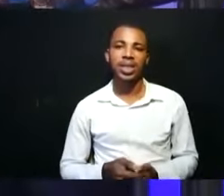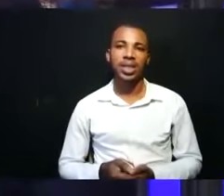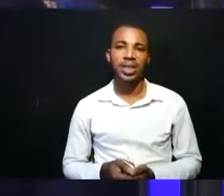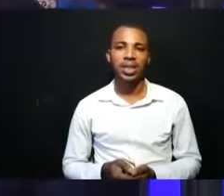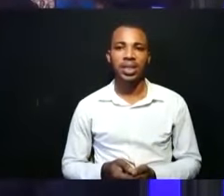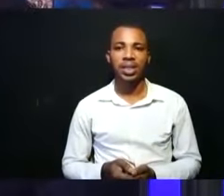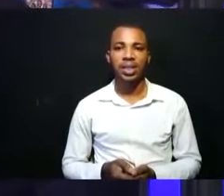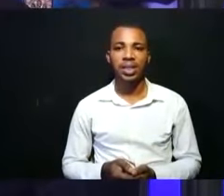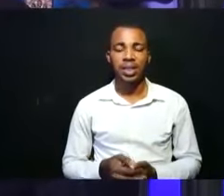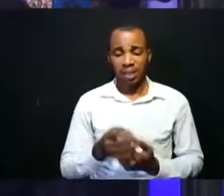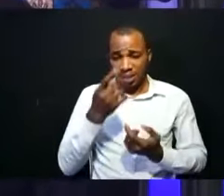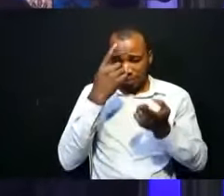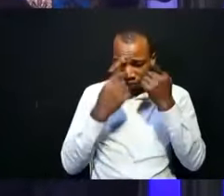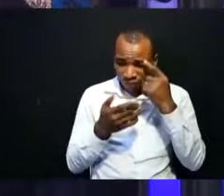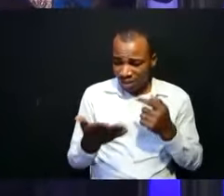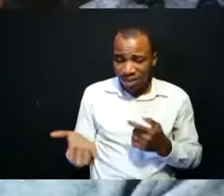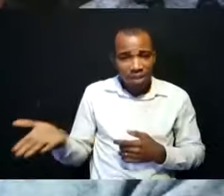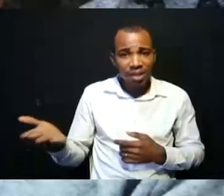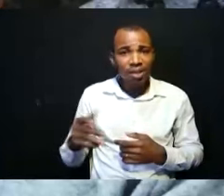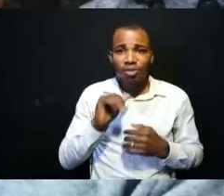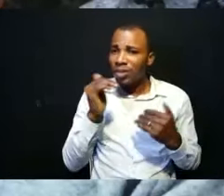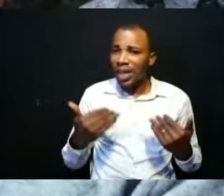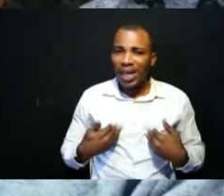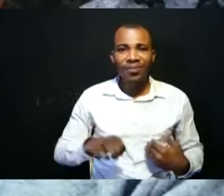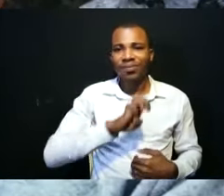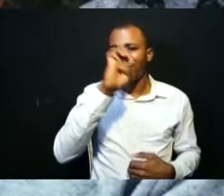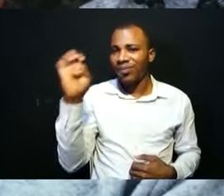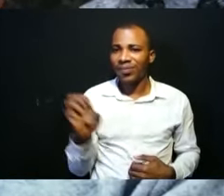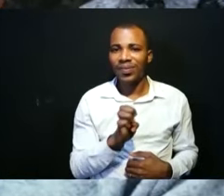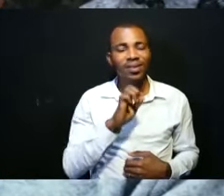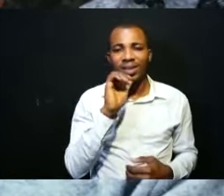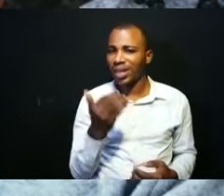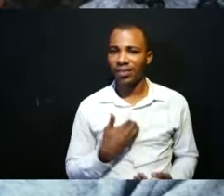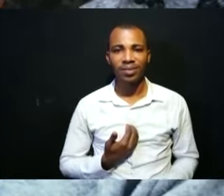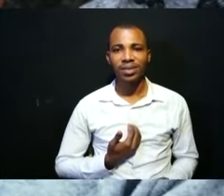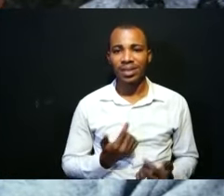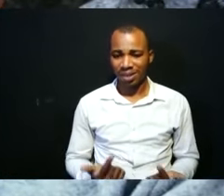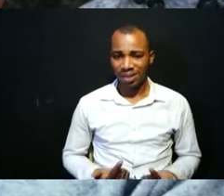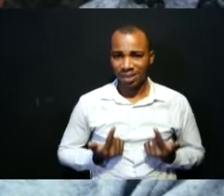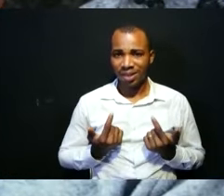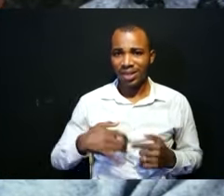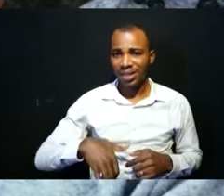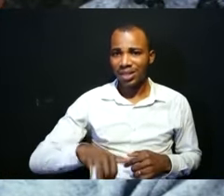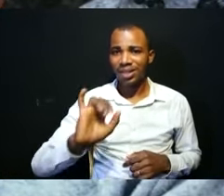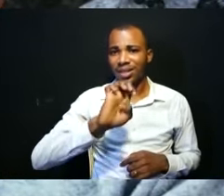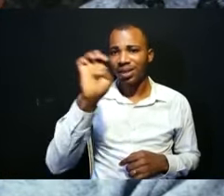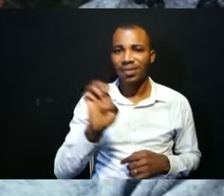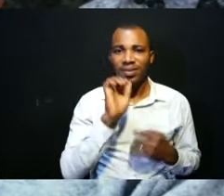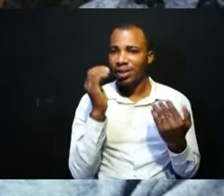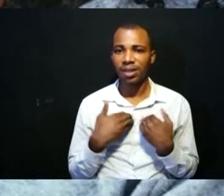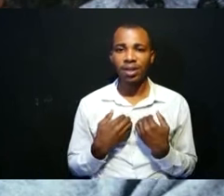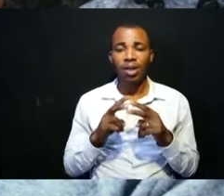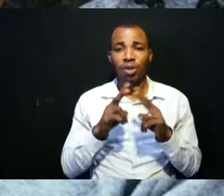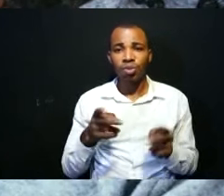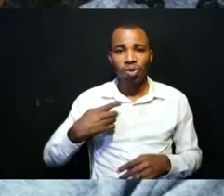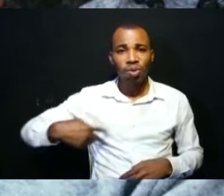They do not have eternal value. They don't have eternal value. That is why those of us who are